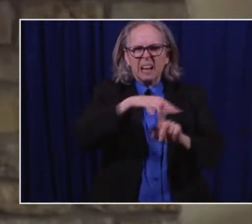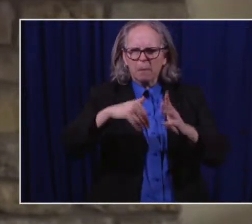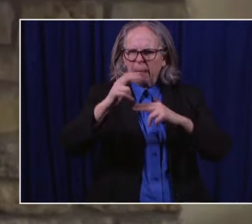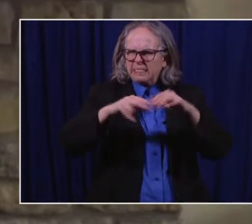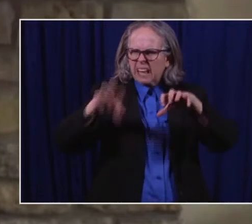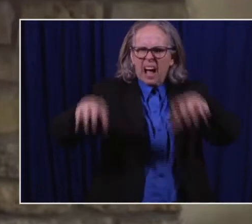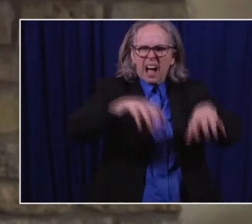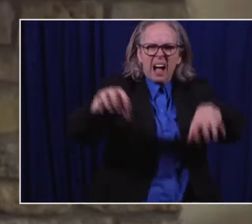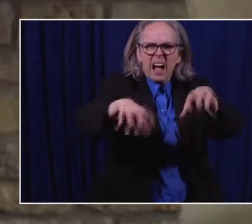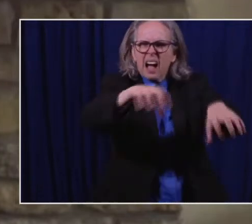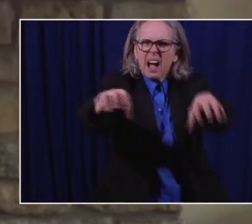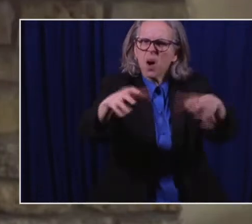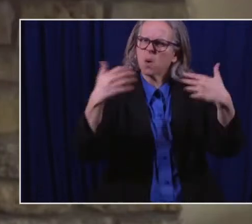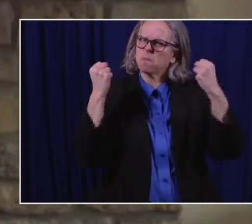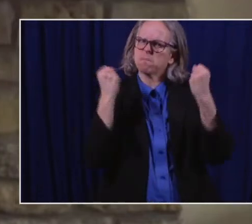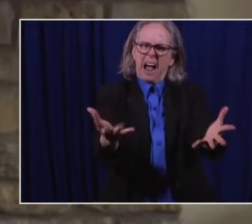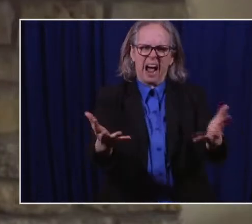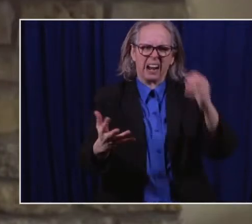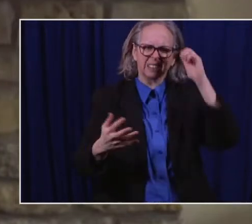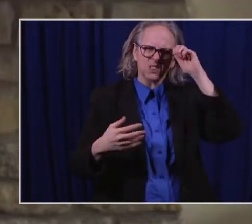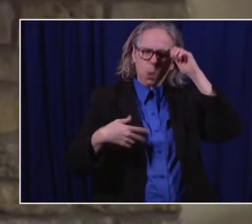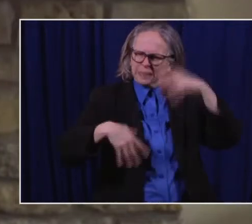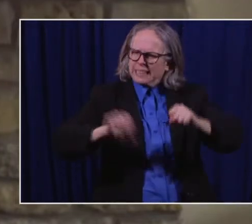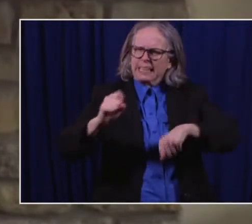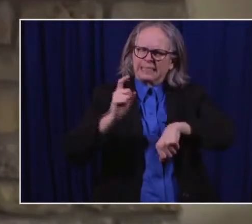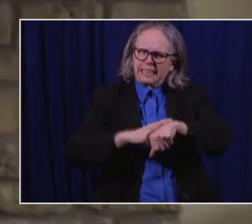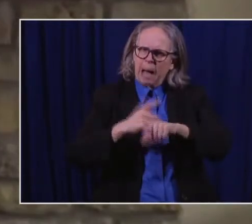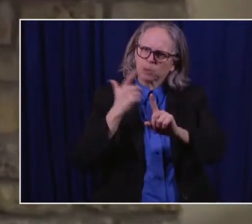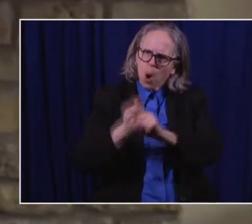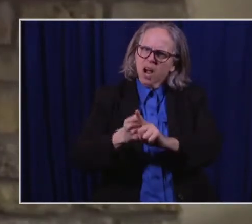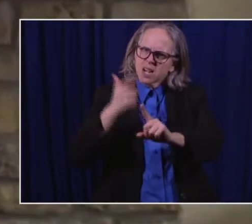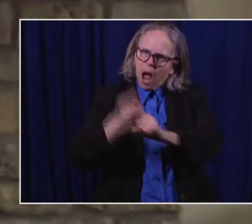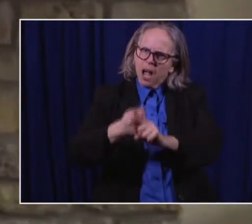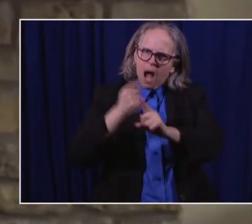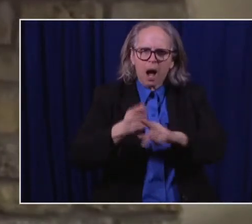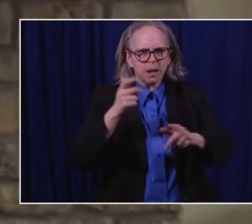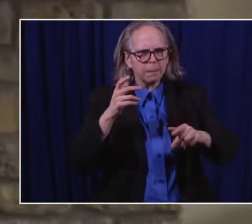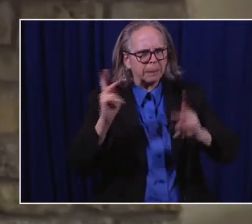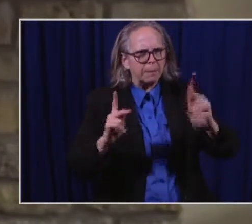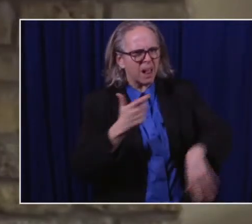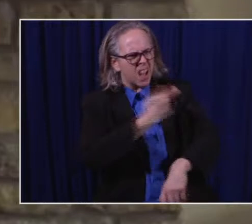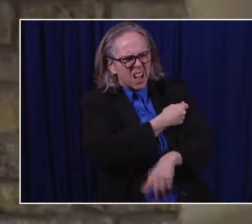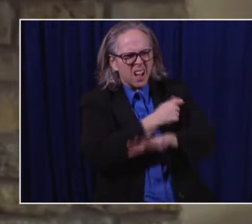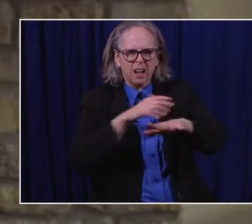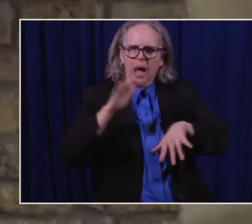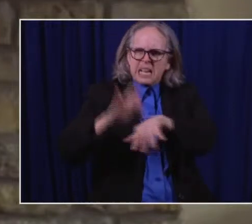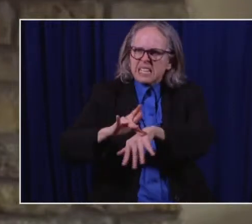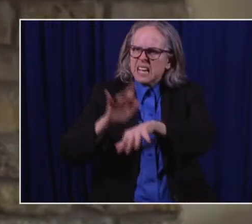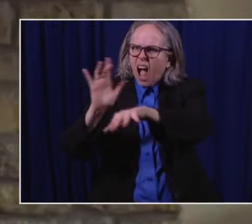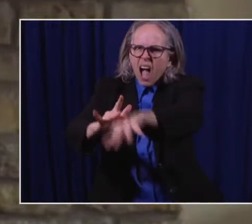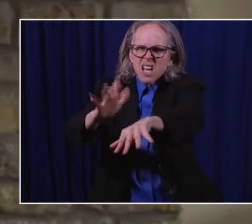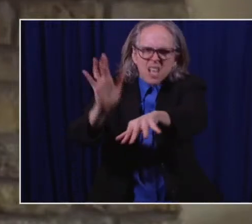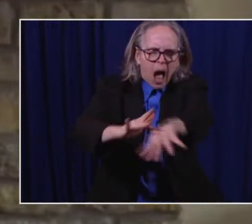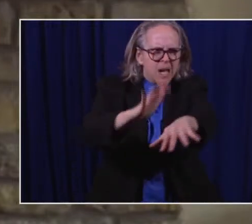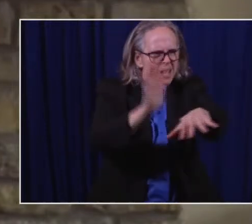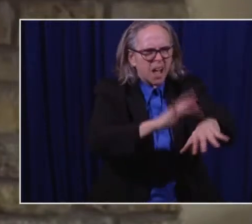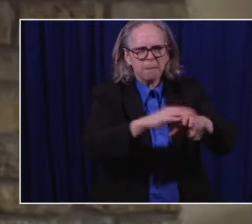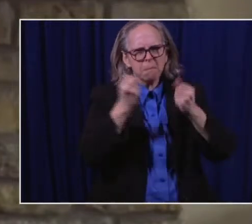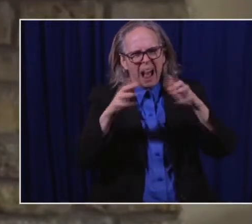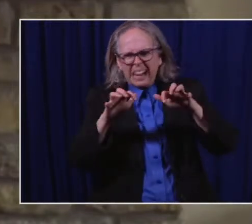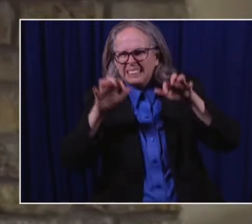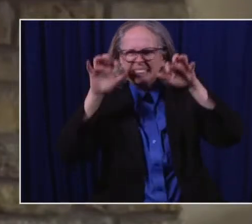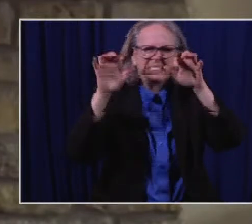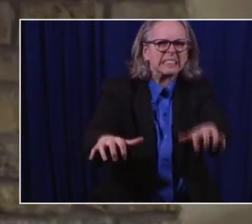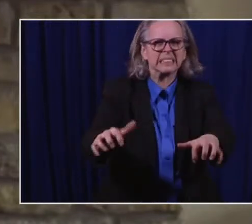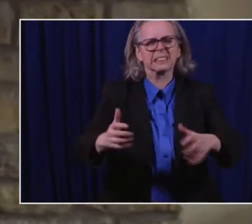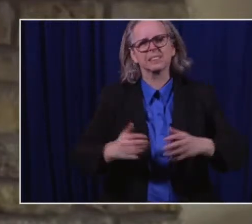that is a little slower because it takes a while to go do that. Look, the easiest way to get all the numbers up on the